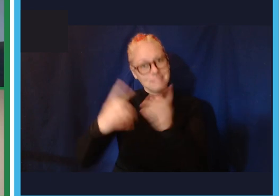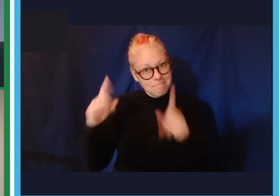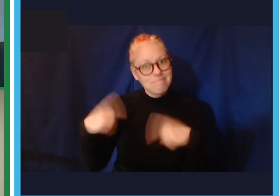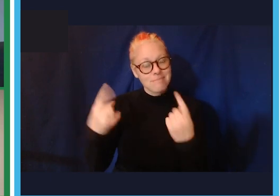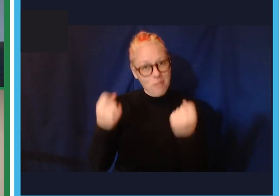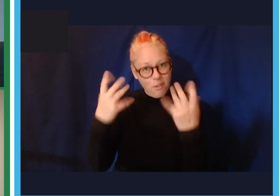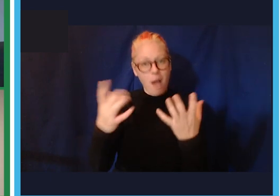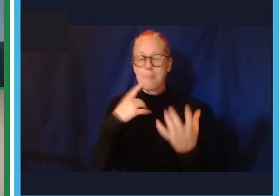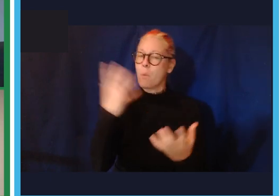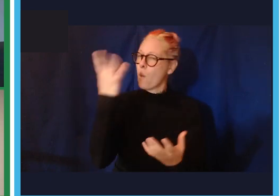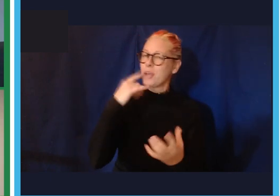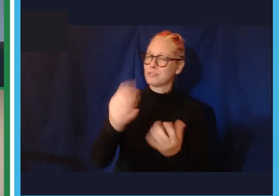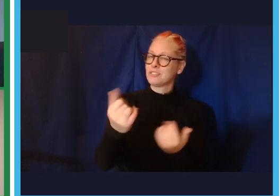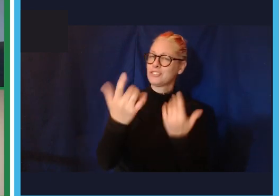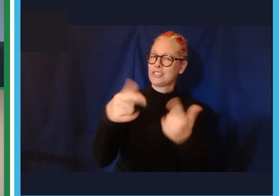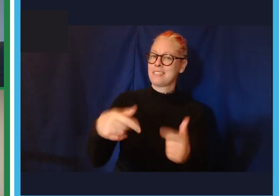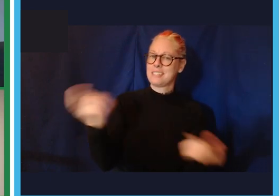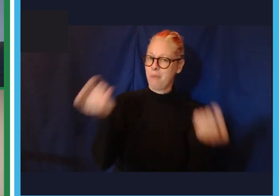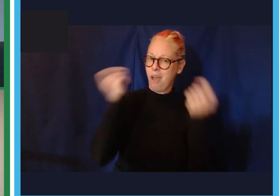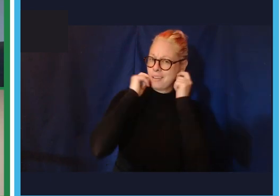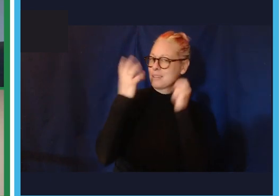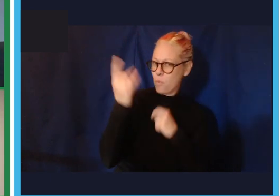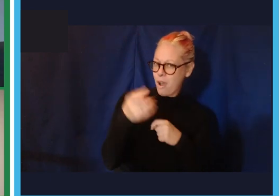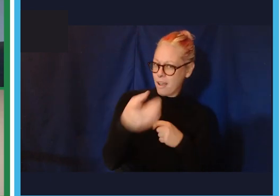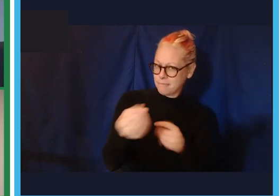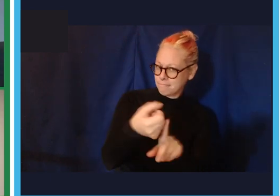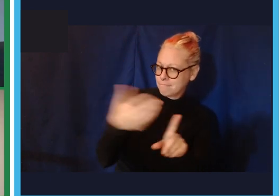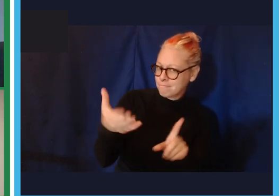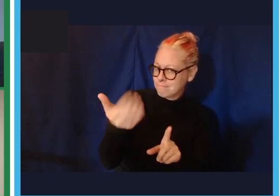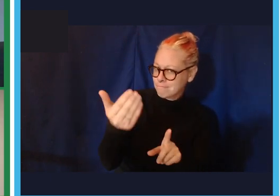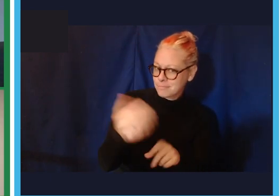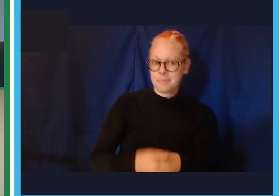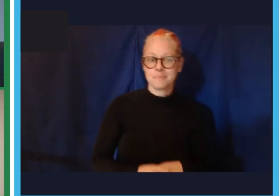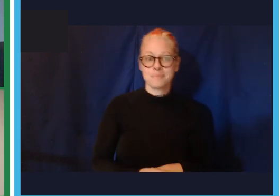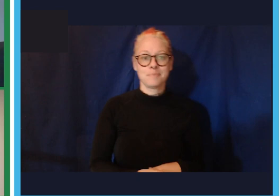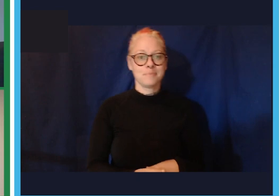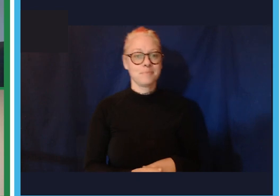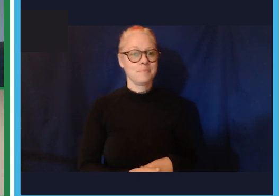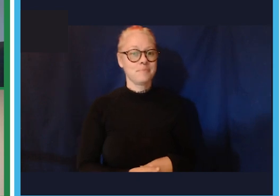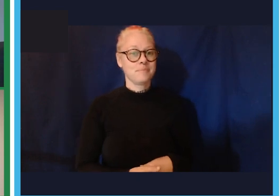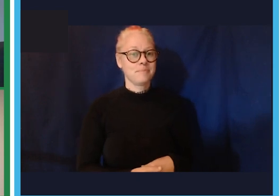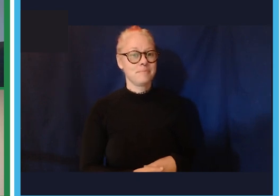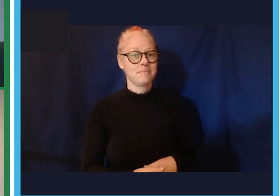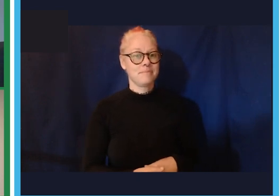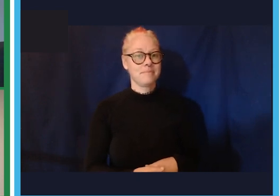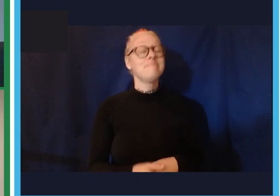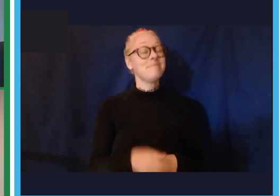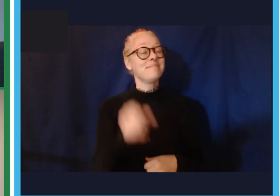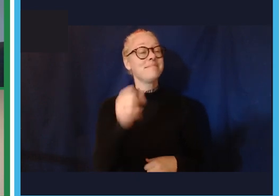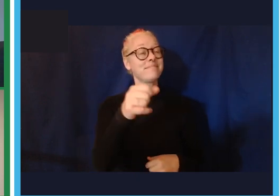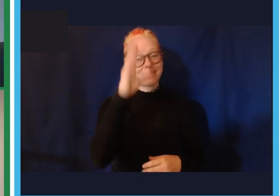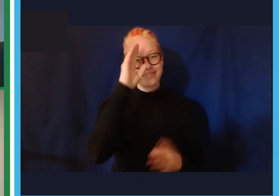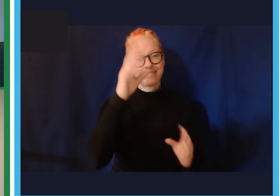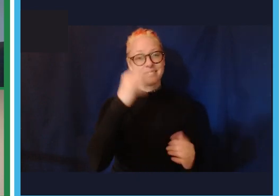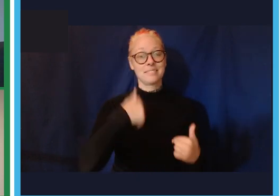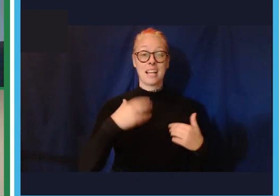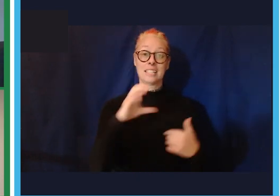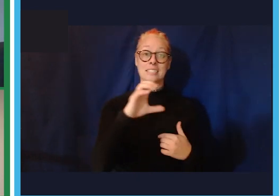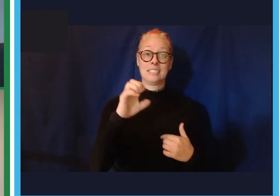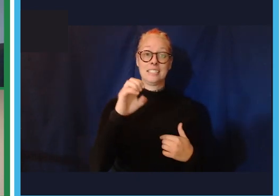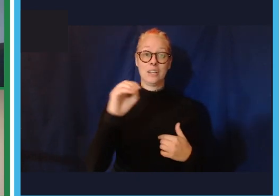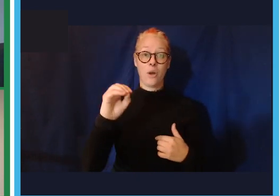to deciding. We talked a lot, but what led you to suggesting this podcast, which is such a great idea?